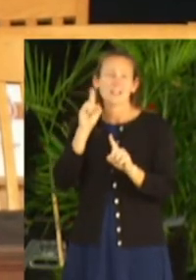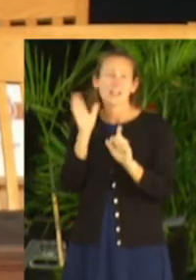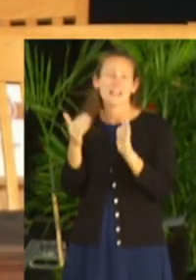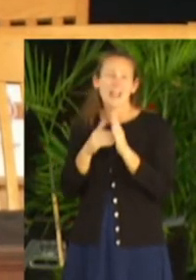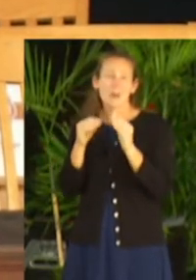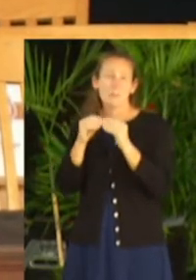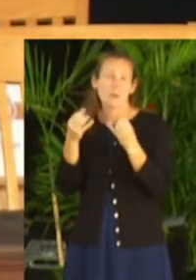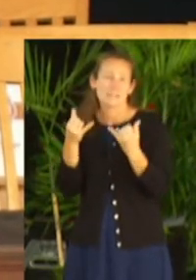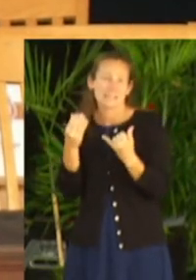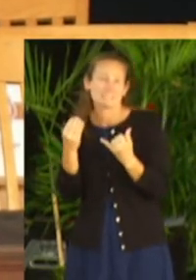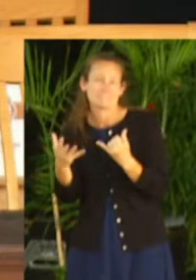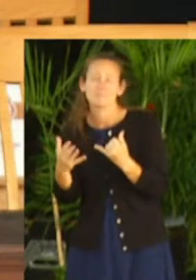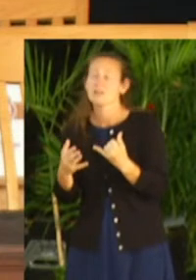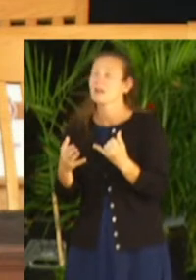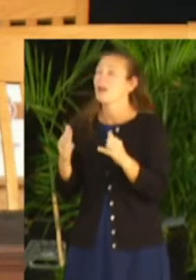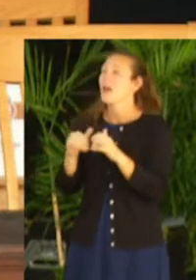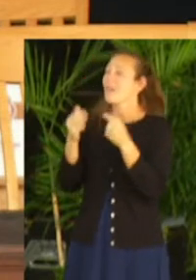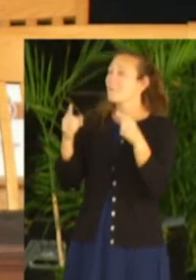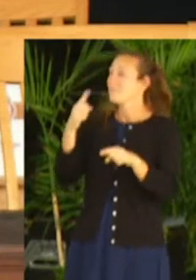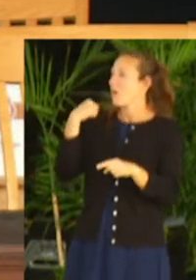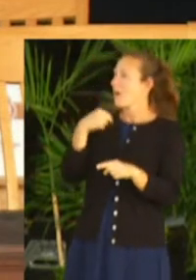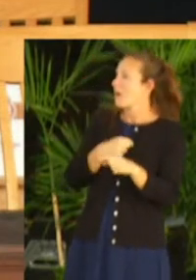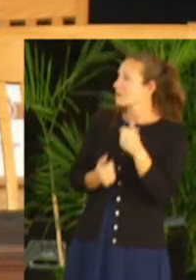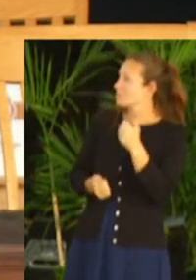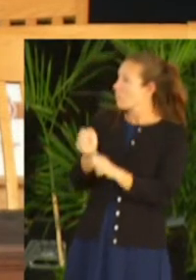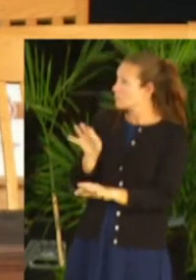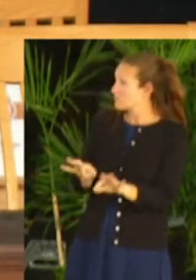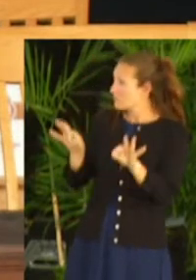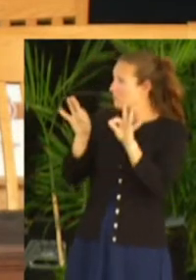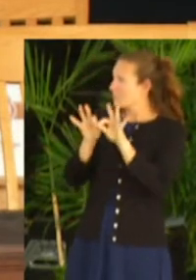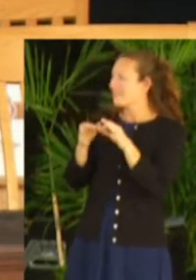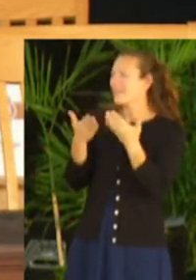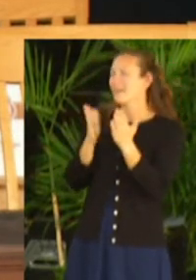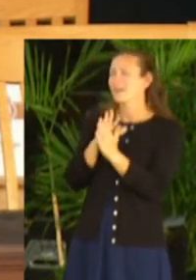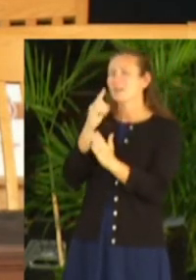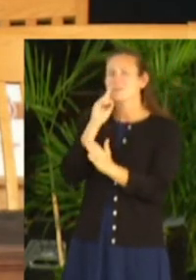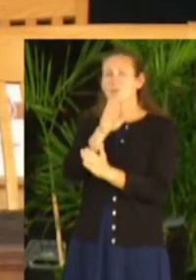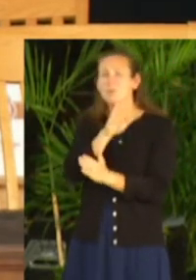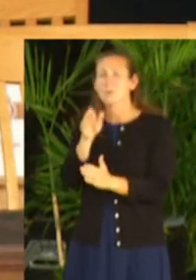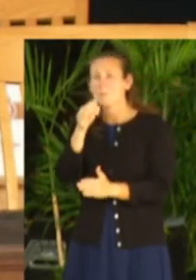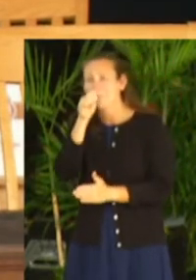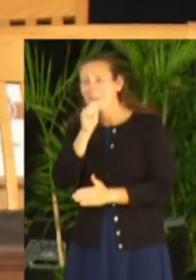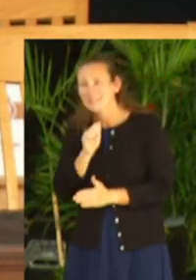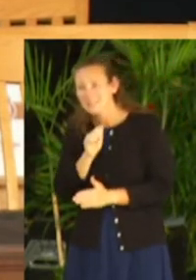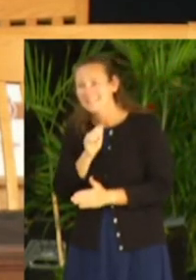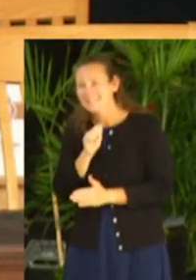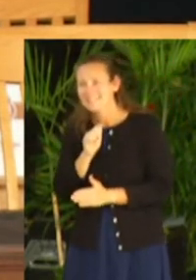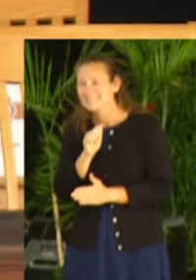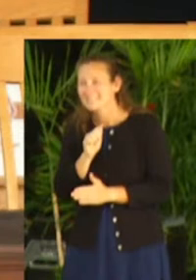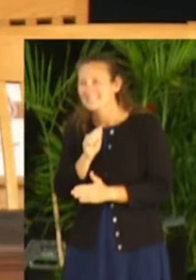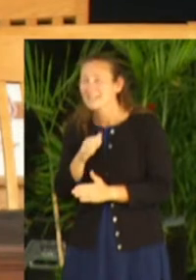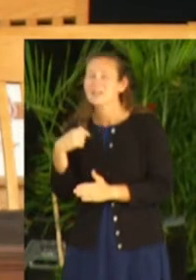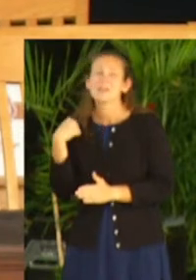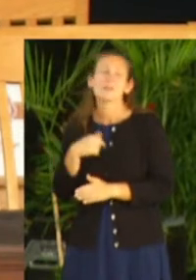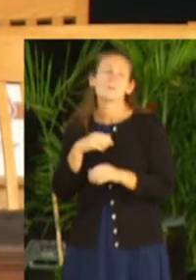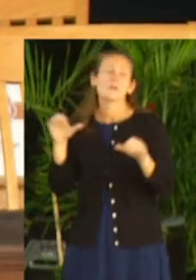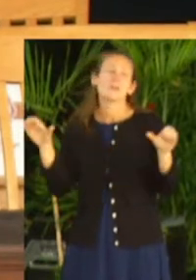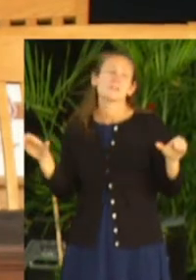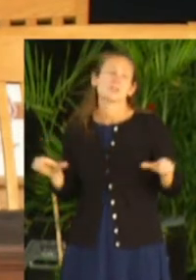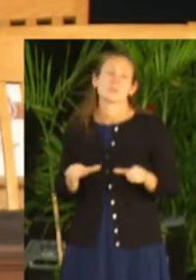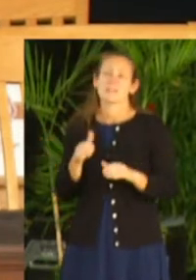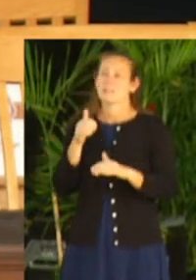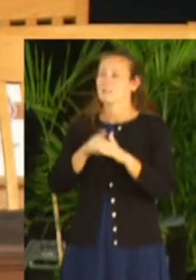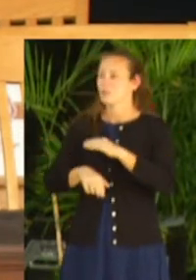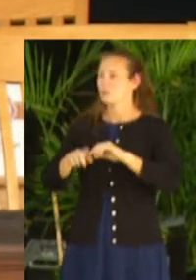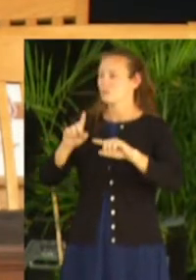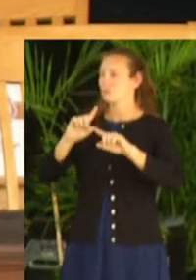for us, most importantly, is I would just ask for patience on everyone's part, right? We are doing this under very different